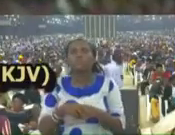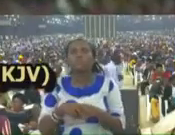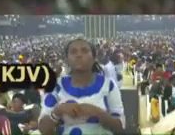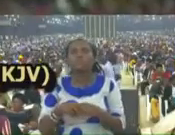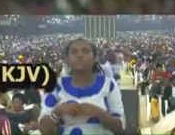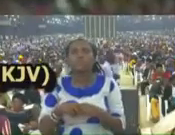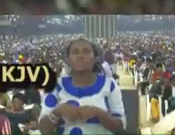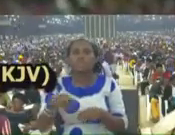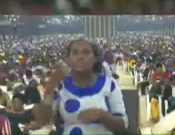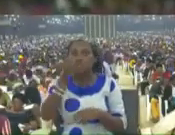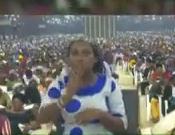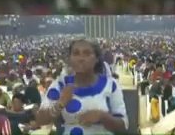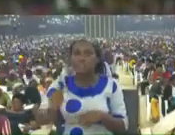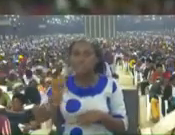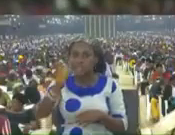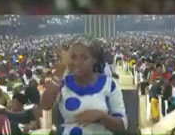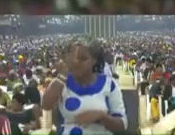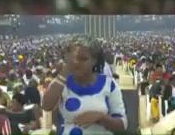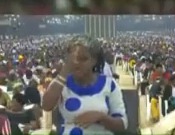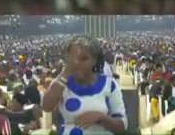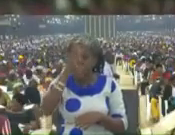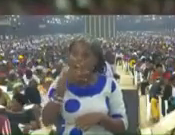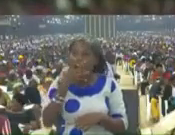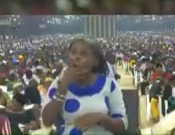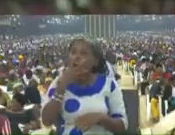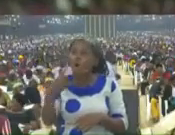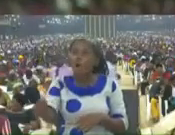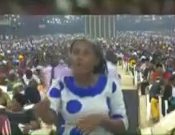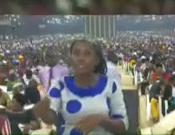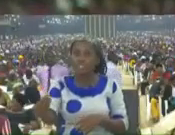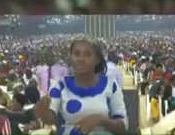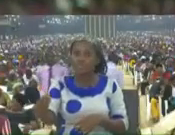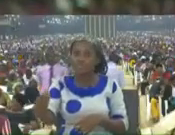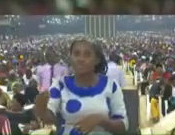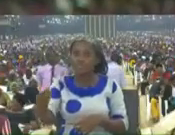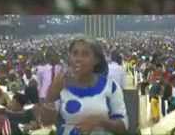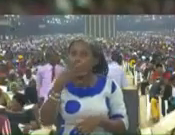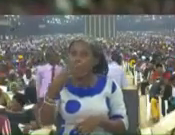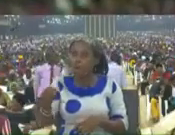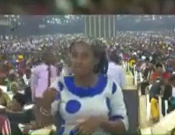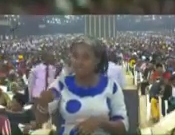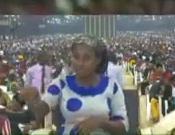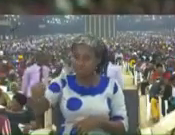The father calls him and died.